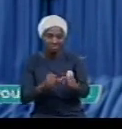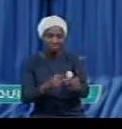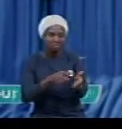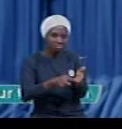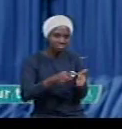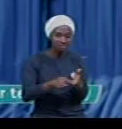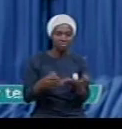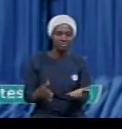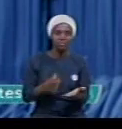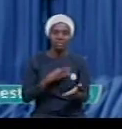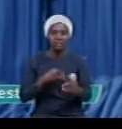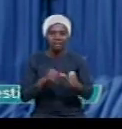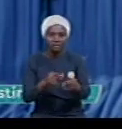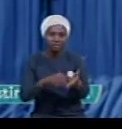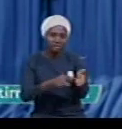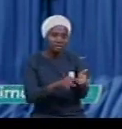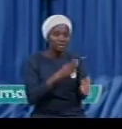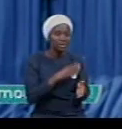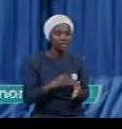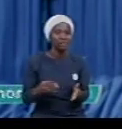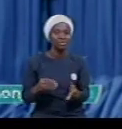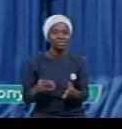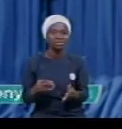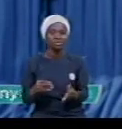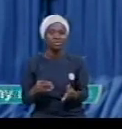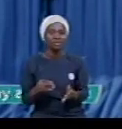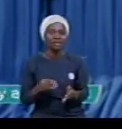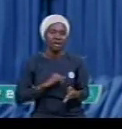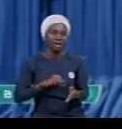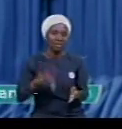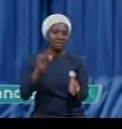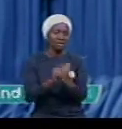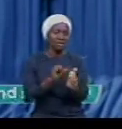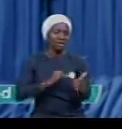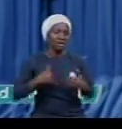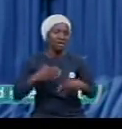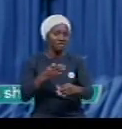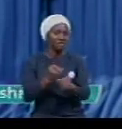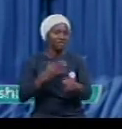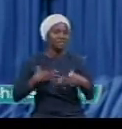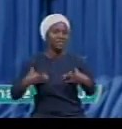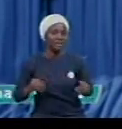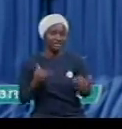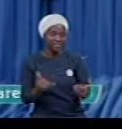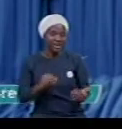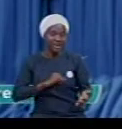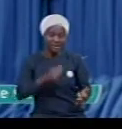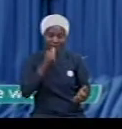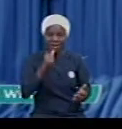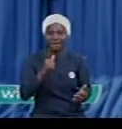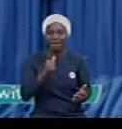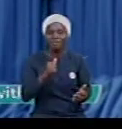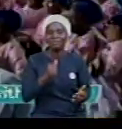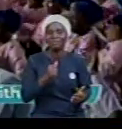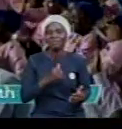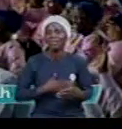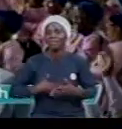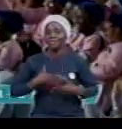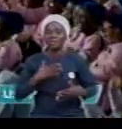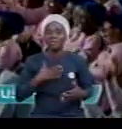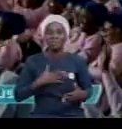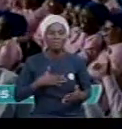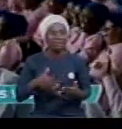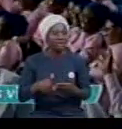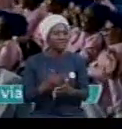then, from that Friday, I believe I got my healing. And now I'm enjoying my newfound back. Praise the Lord. Praise the